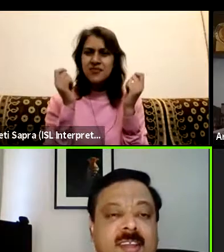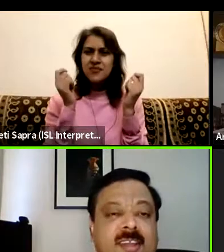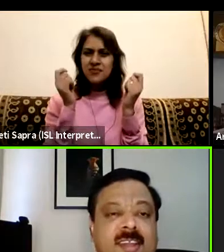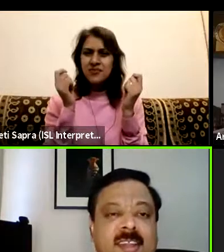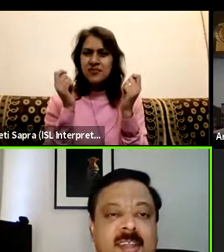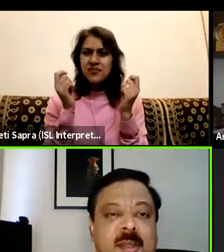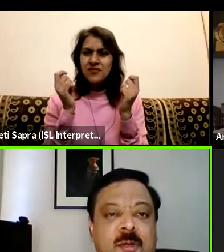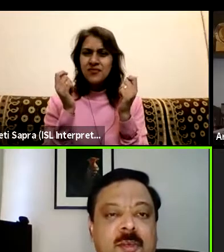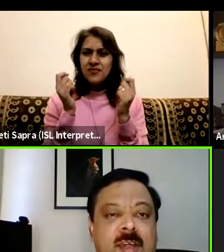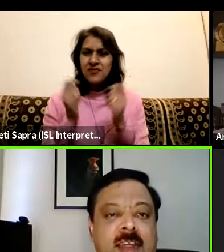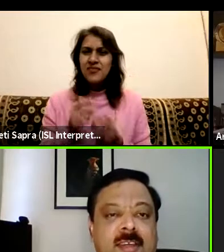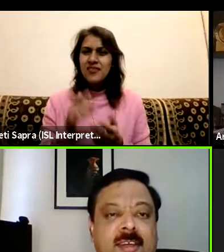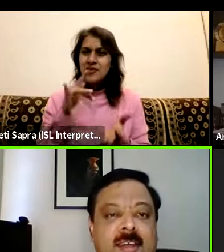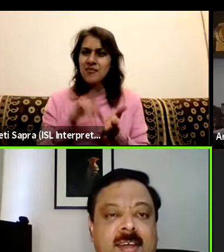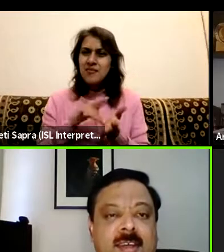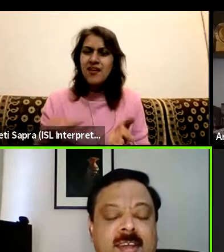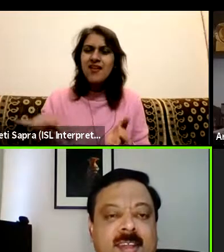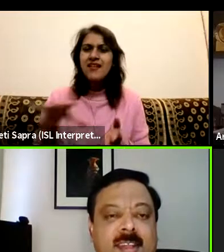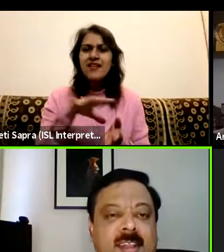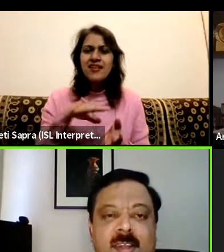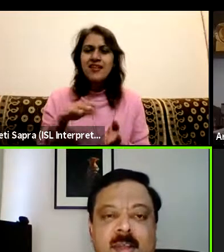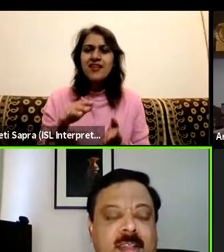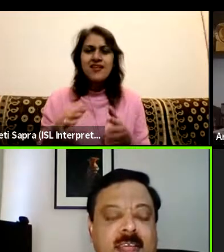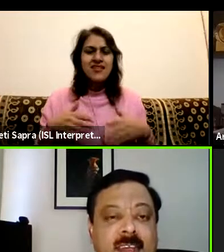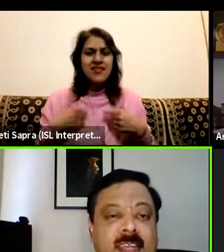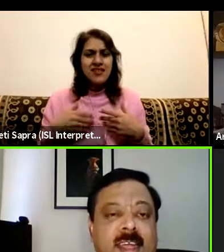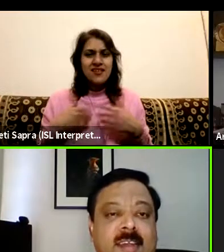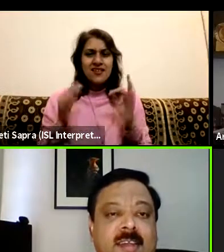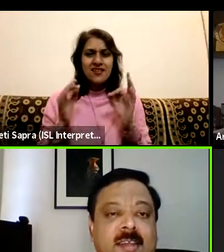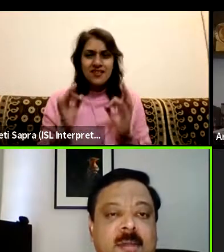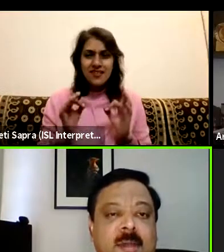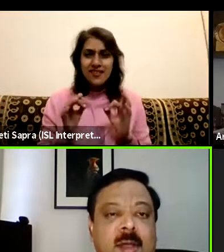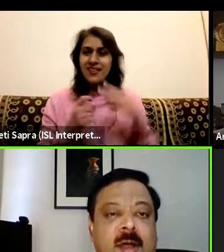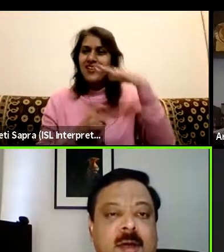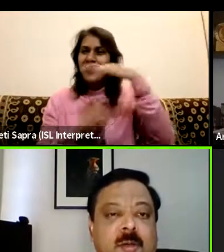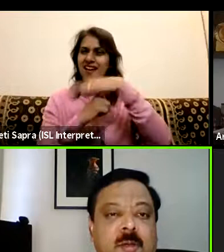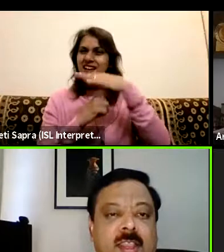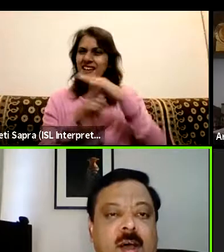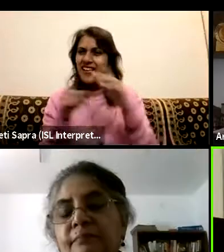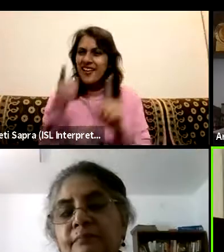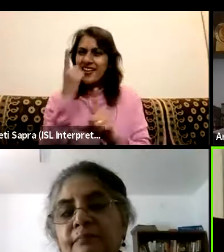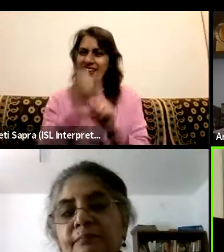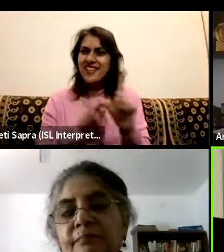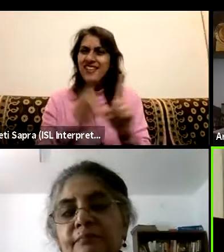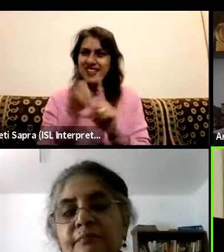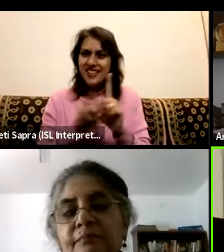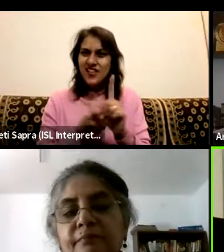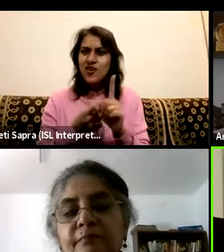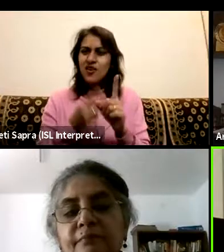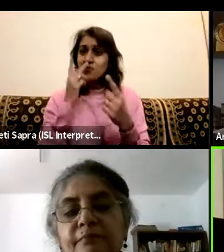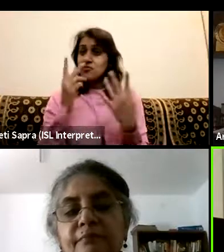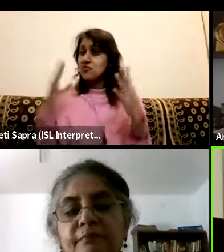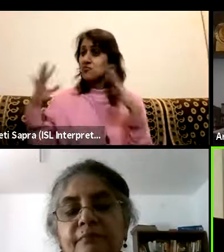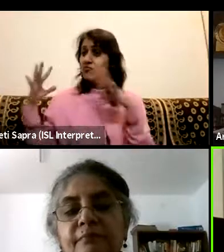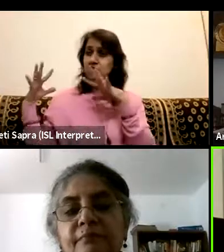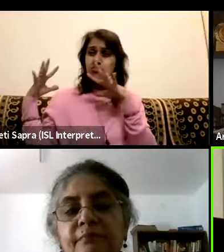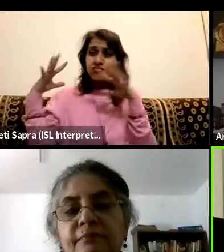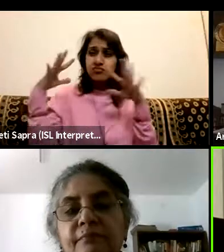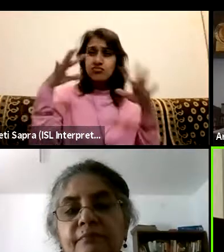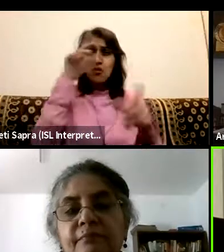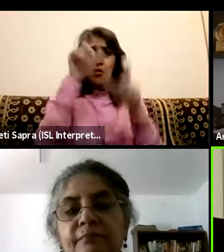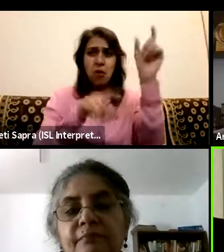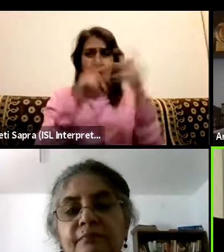major events. We were at the India Gate with thousands of people listening to